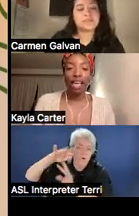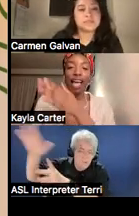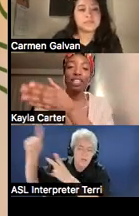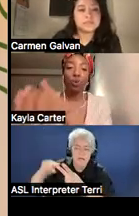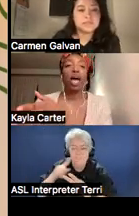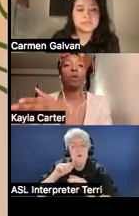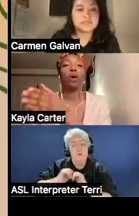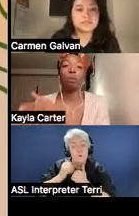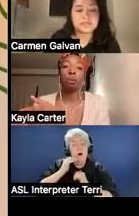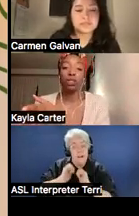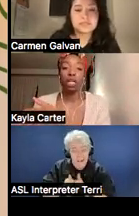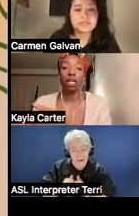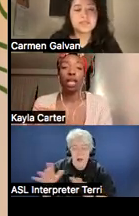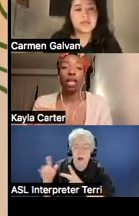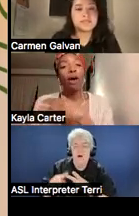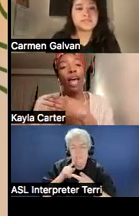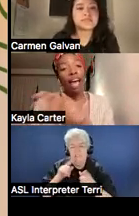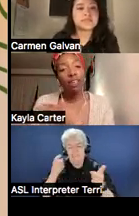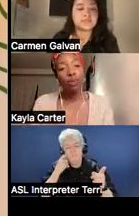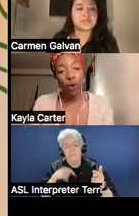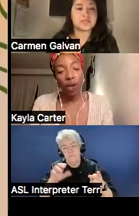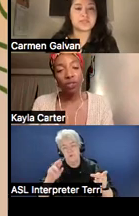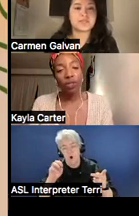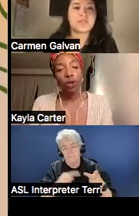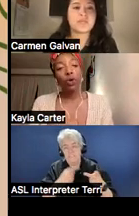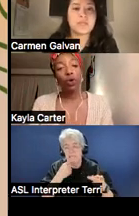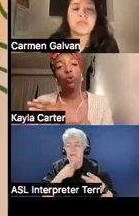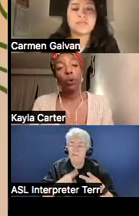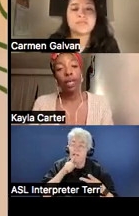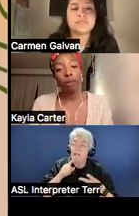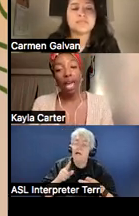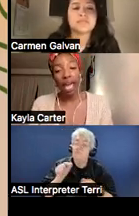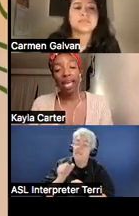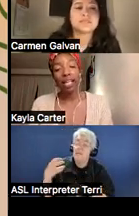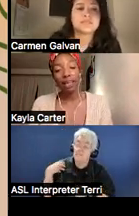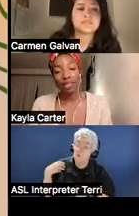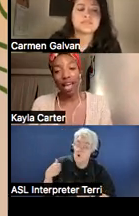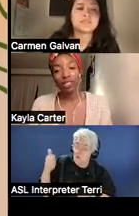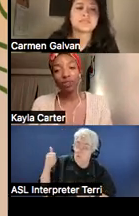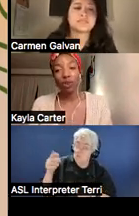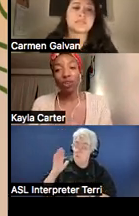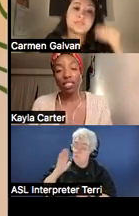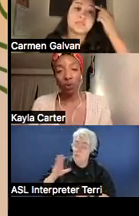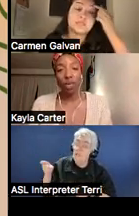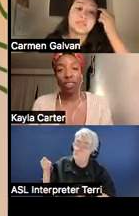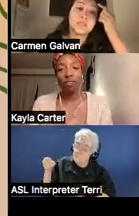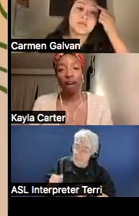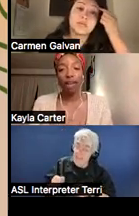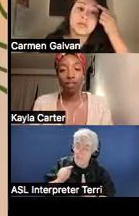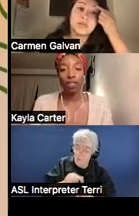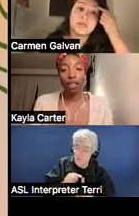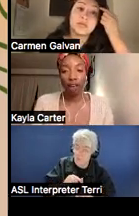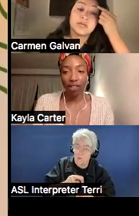money, and that's why what Carmen mentioned about having employers who will pay and subsidize for you to sit with